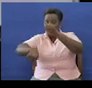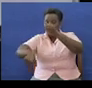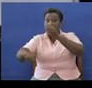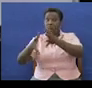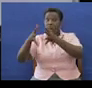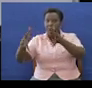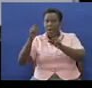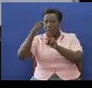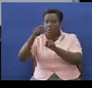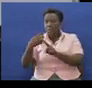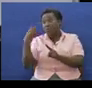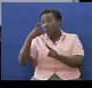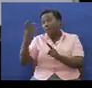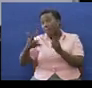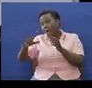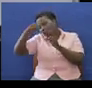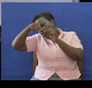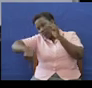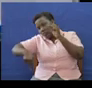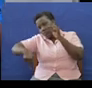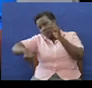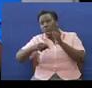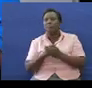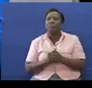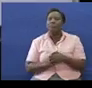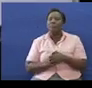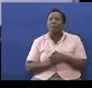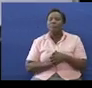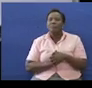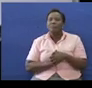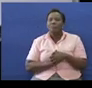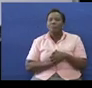big root. Why? So as to touch the water.